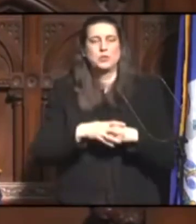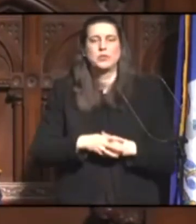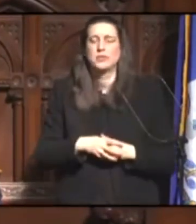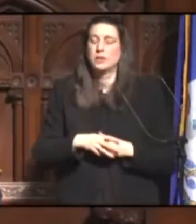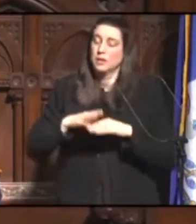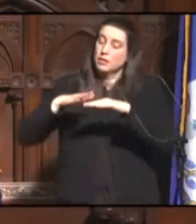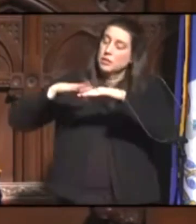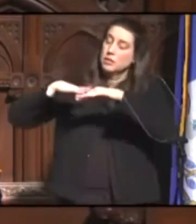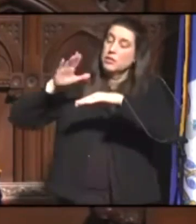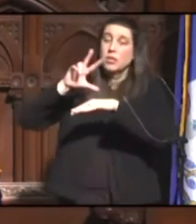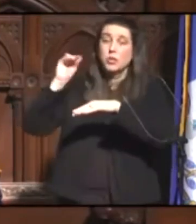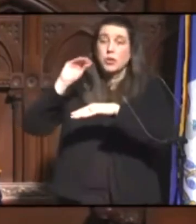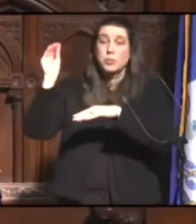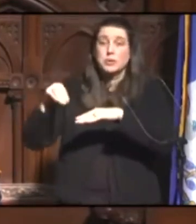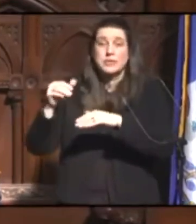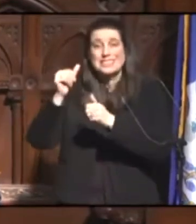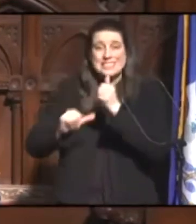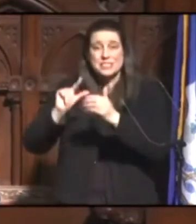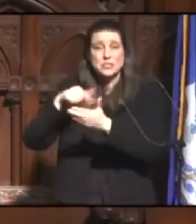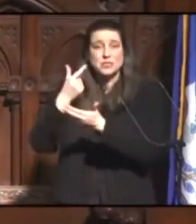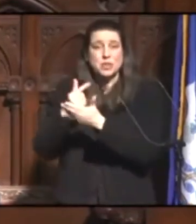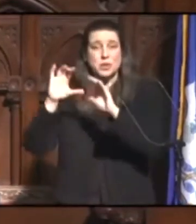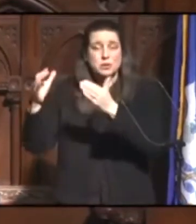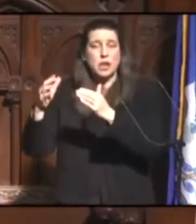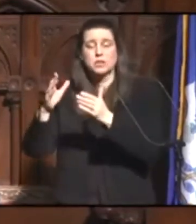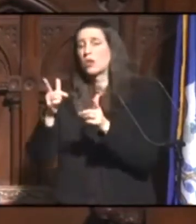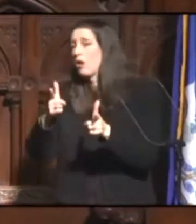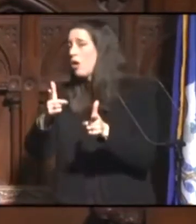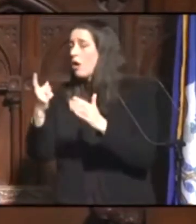now has auto enrollment into our CSU system, as well as many private colleges.